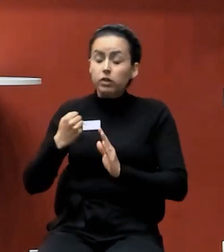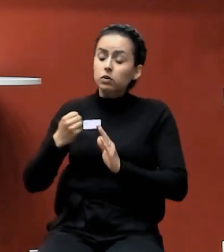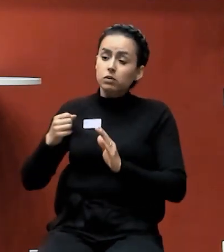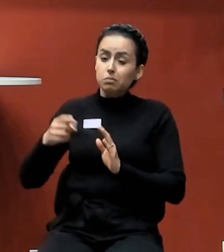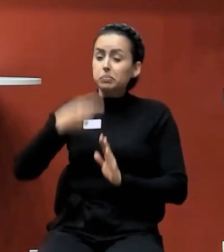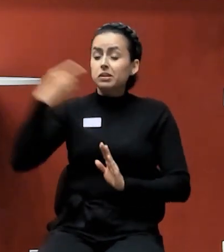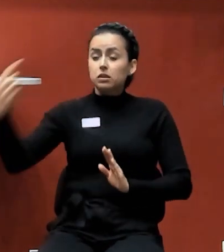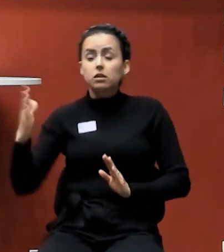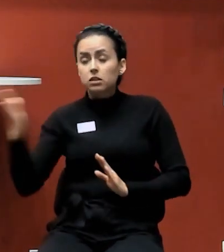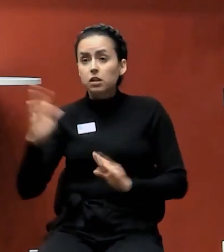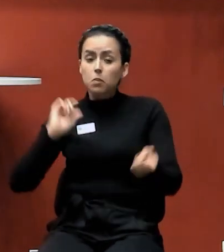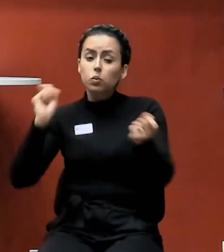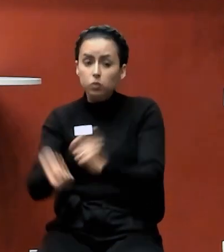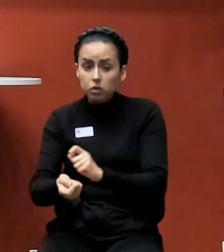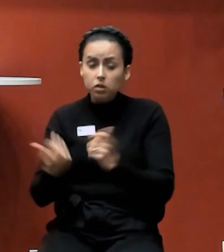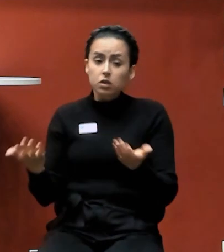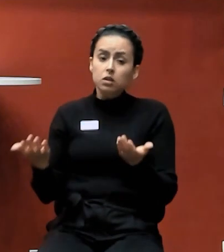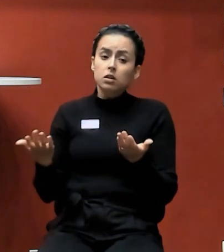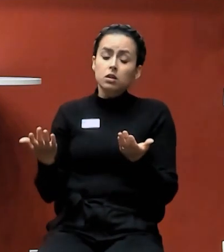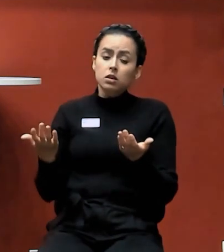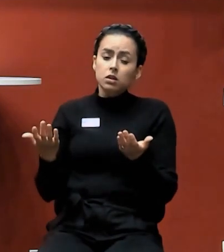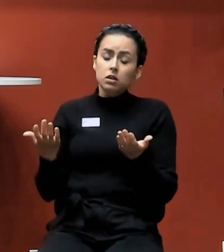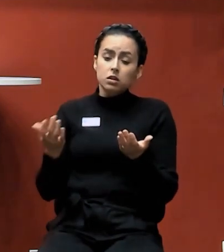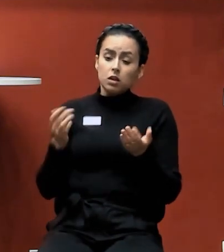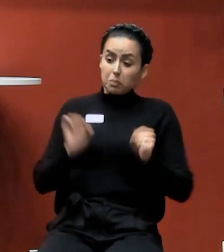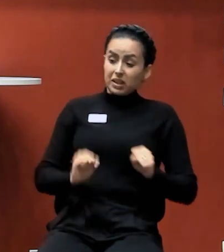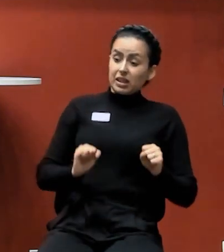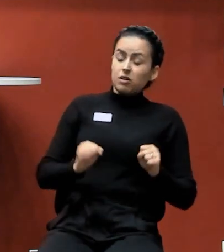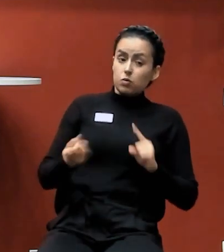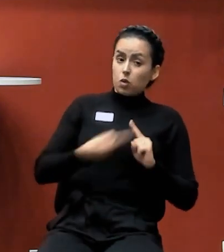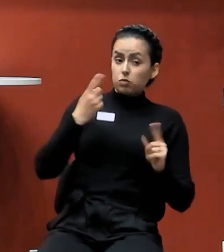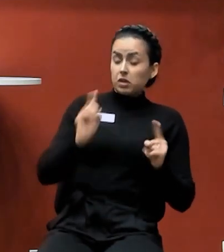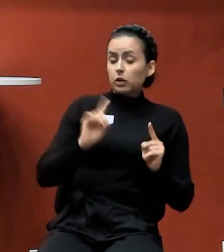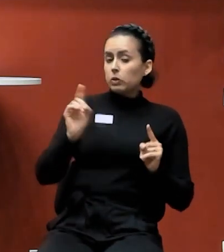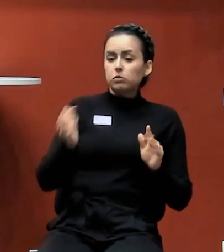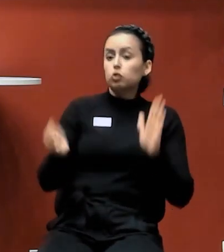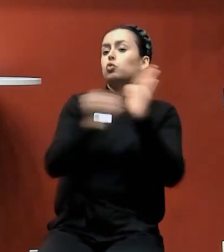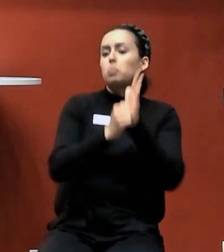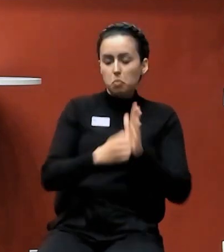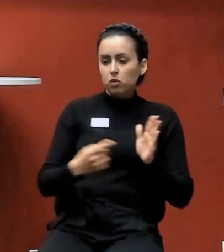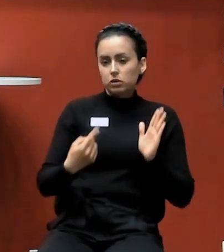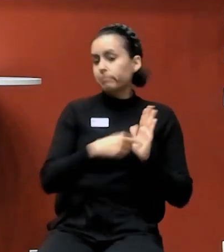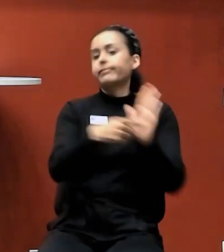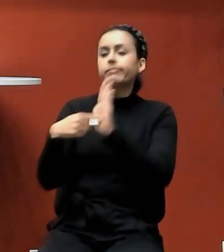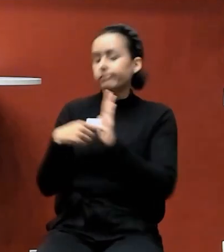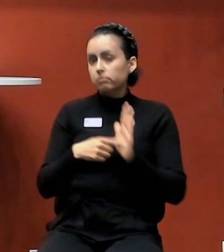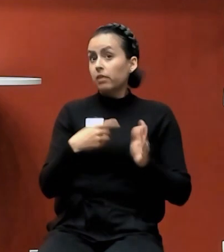do you have to start by do something very symbolic at the beginning? Maybe.